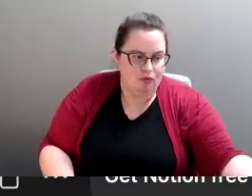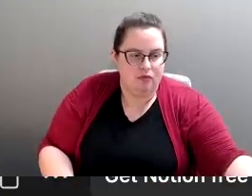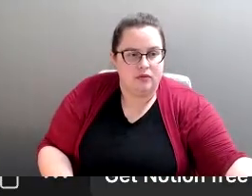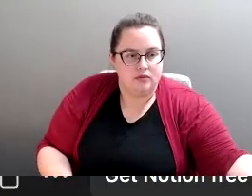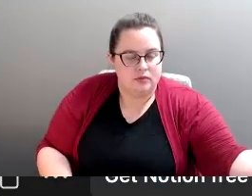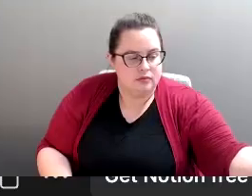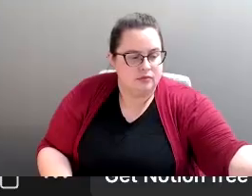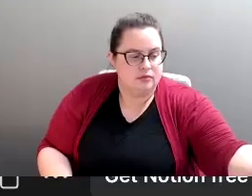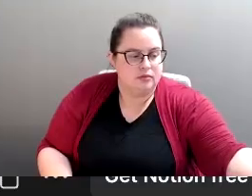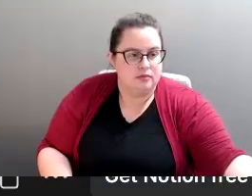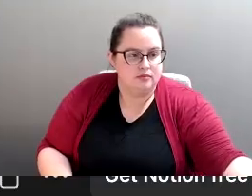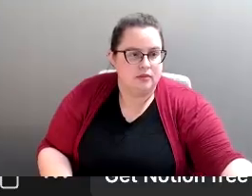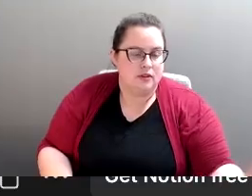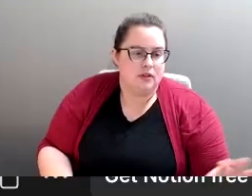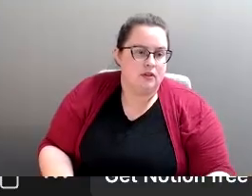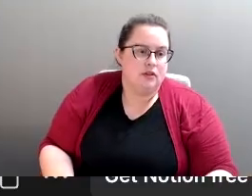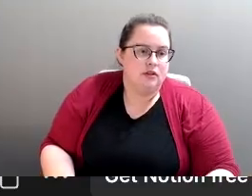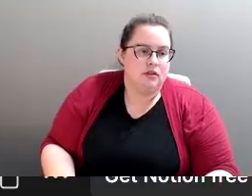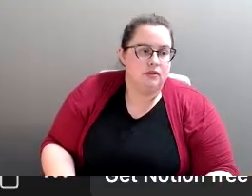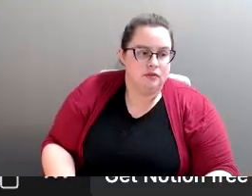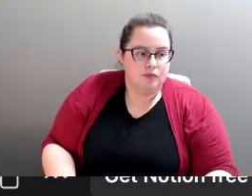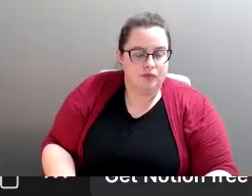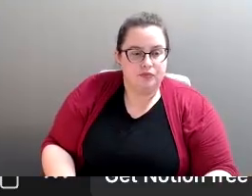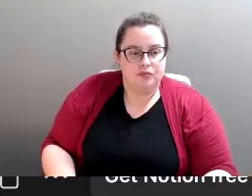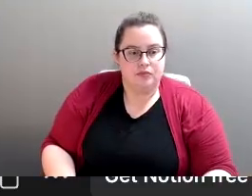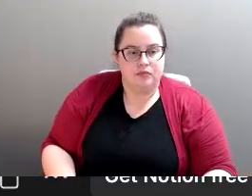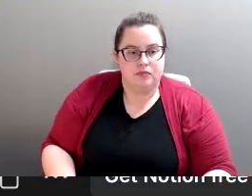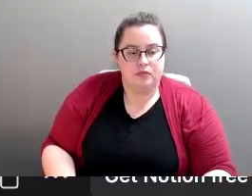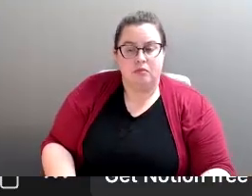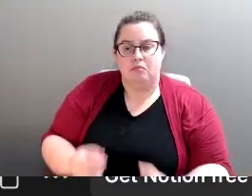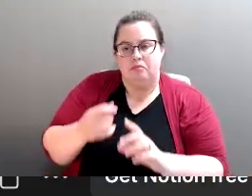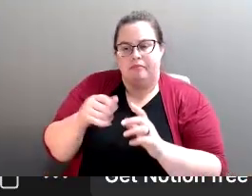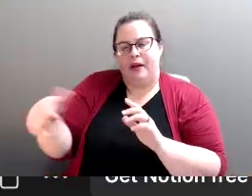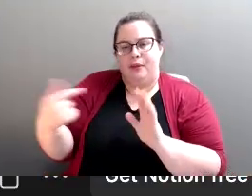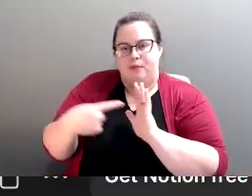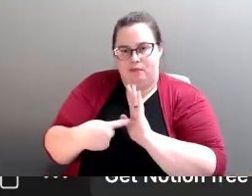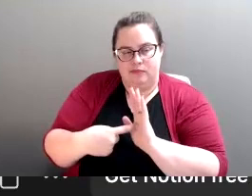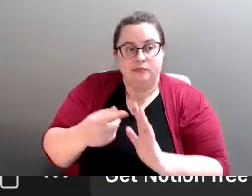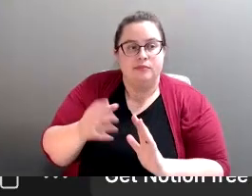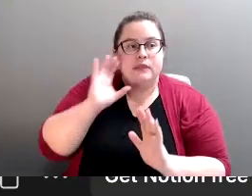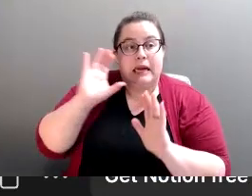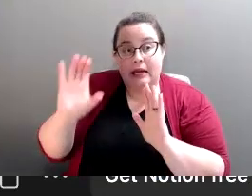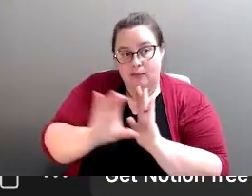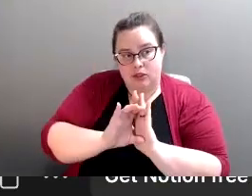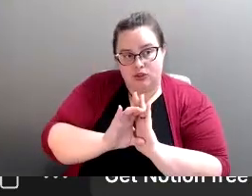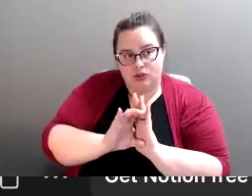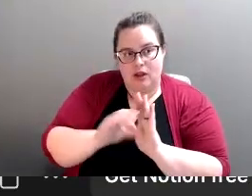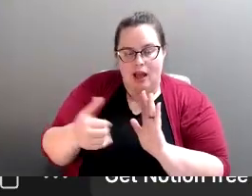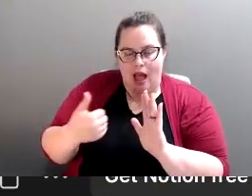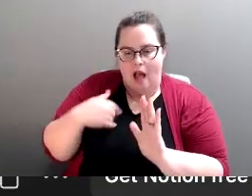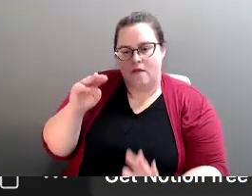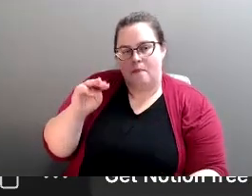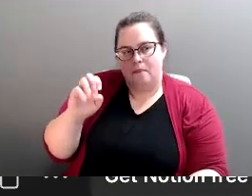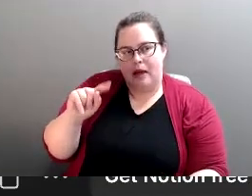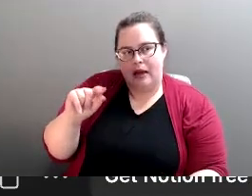that I know this is a completely different example, but like with images and stuff like that, you can kind of, there's like metadata inside of